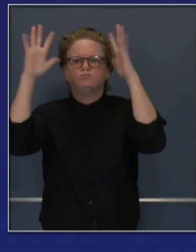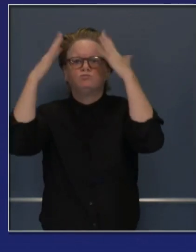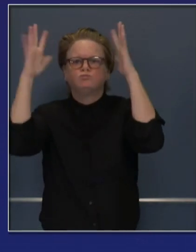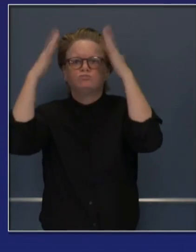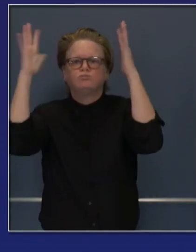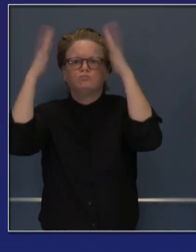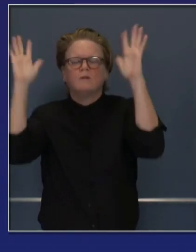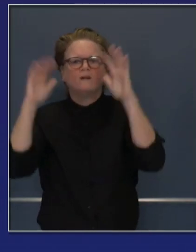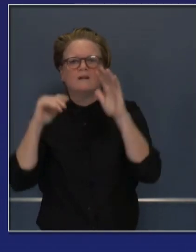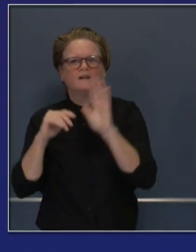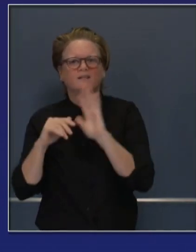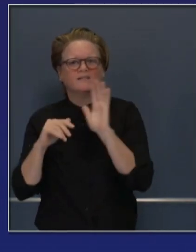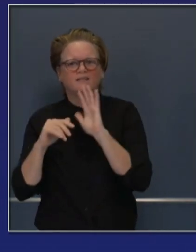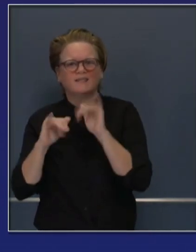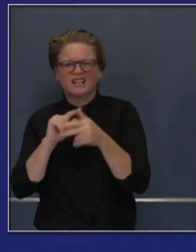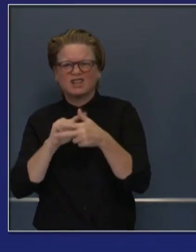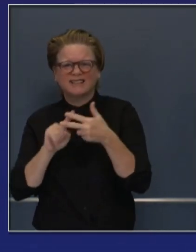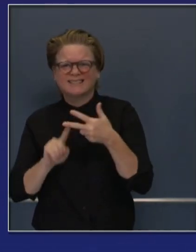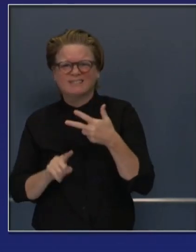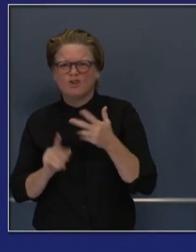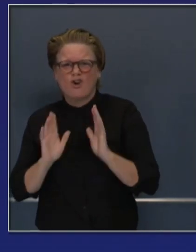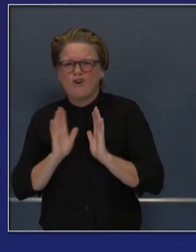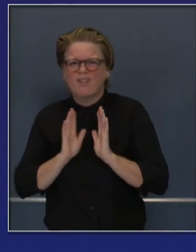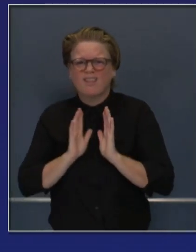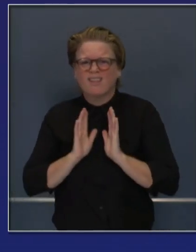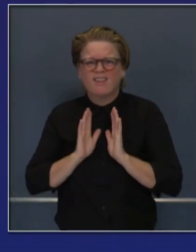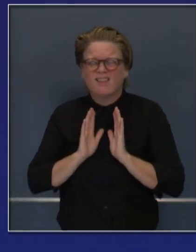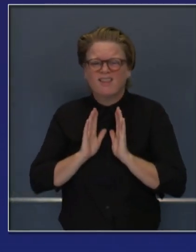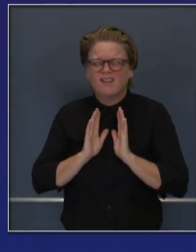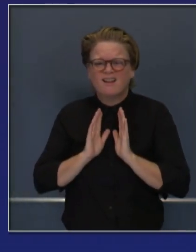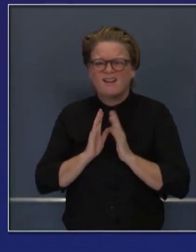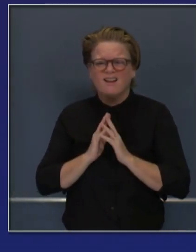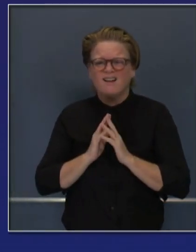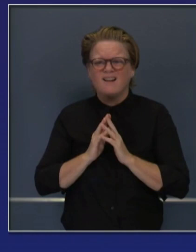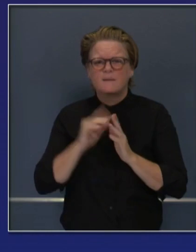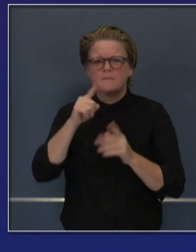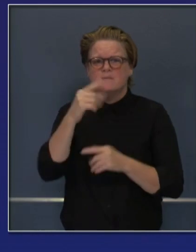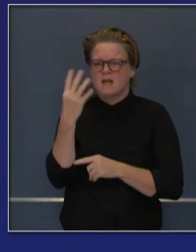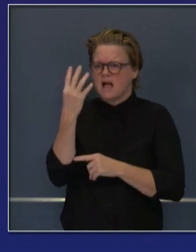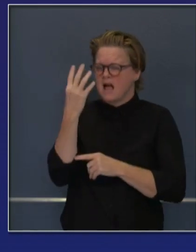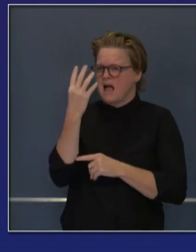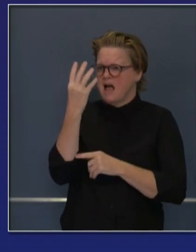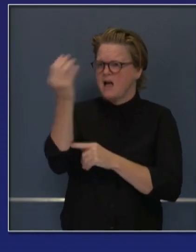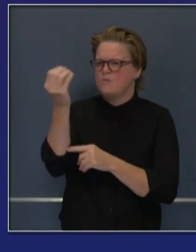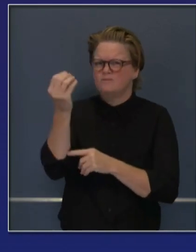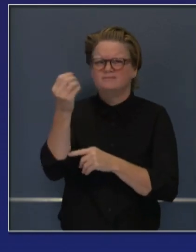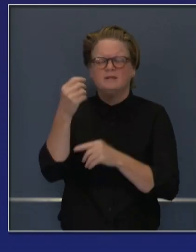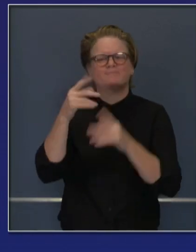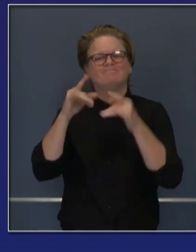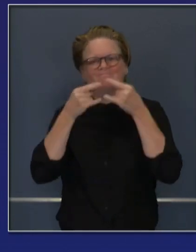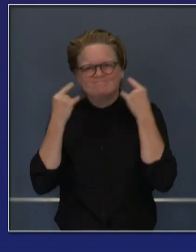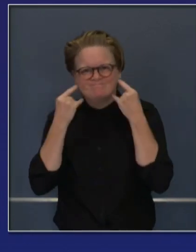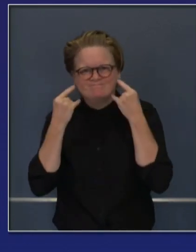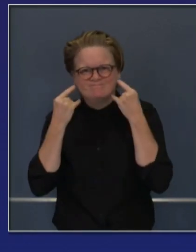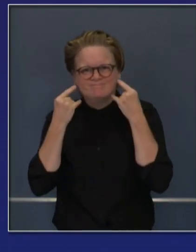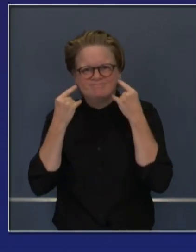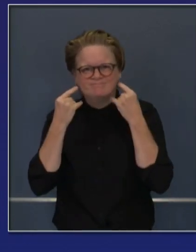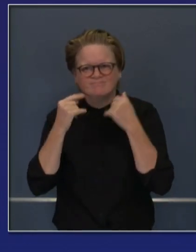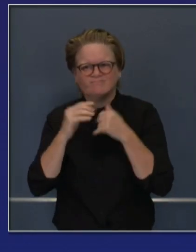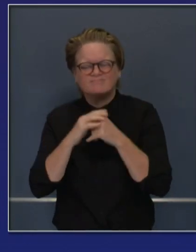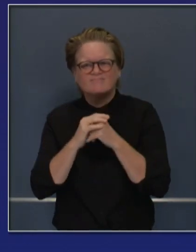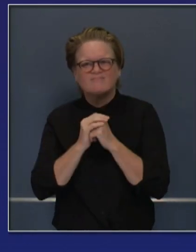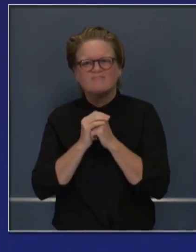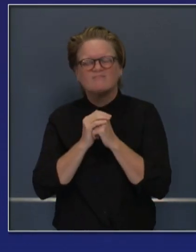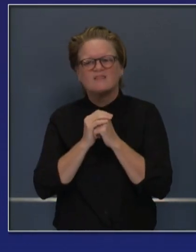for many, many months, wearing your mask whenever you are in public. But I wanted to add 2 important other aspects. We talk